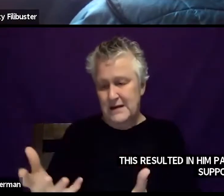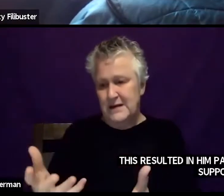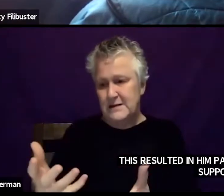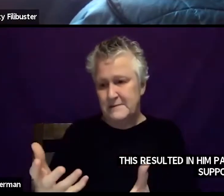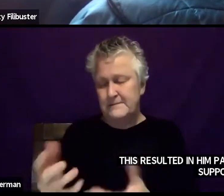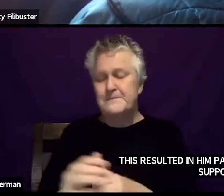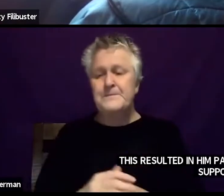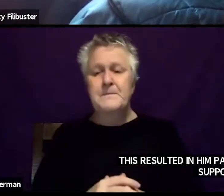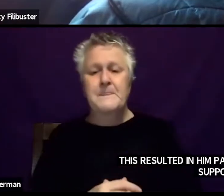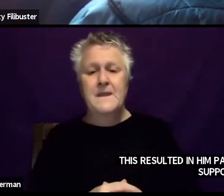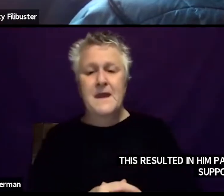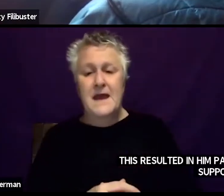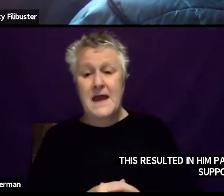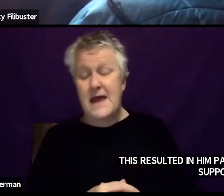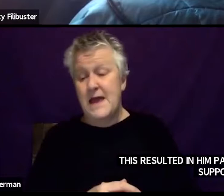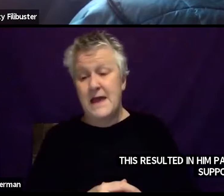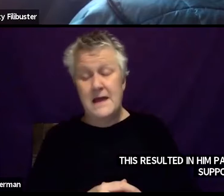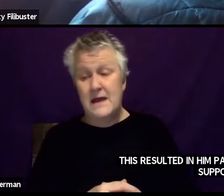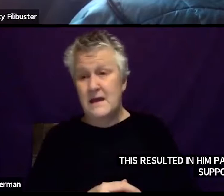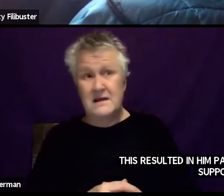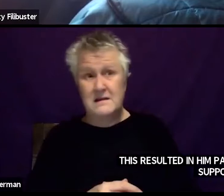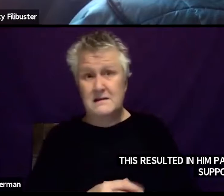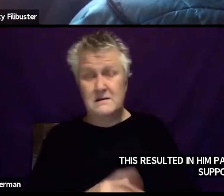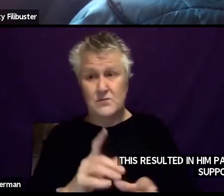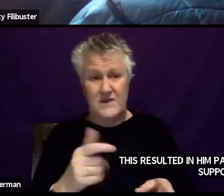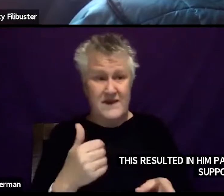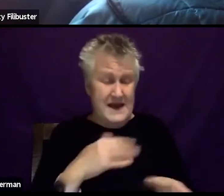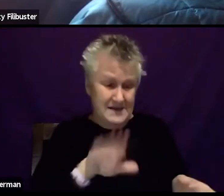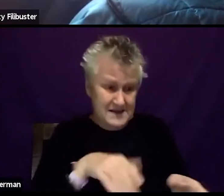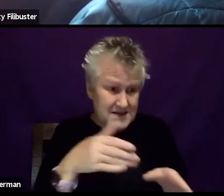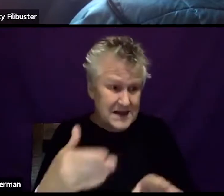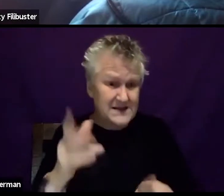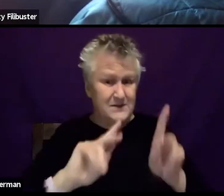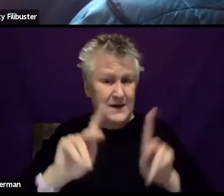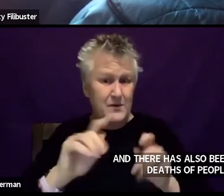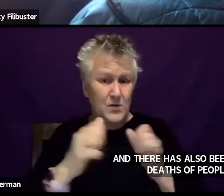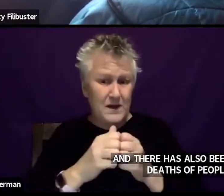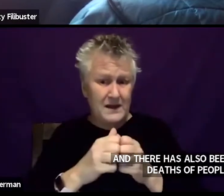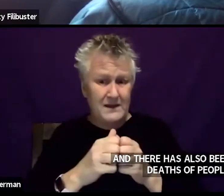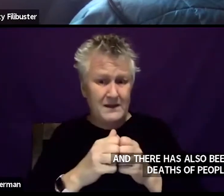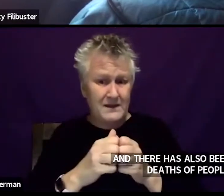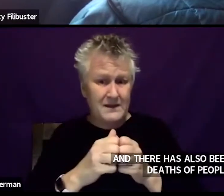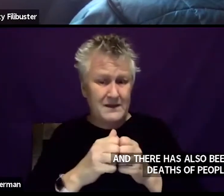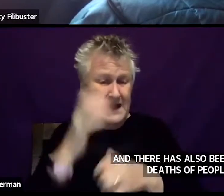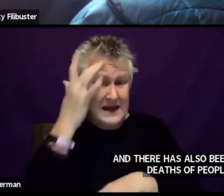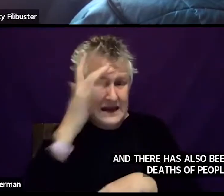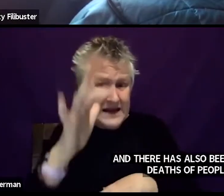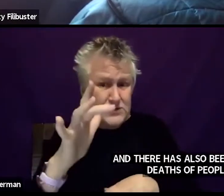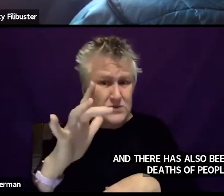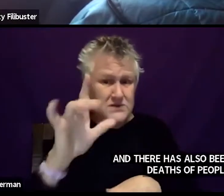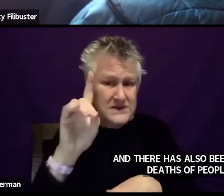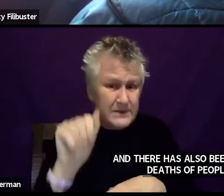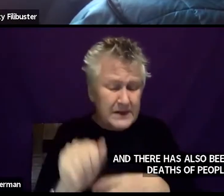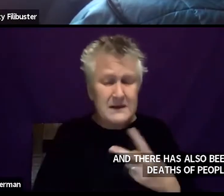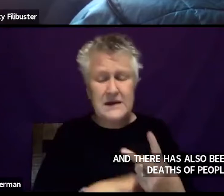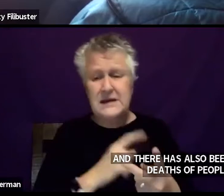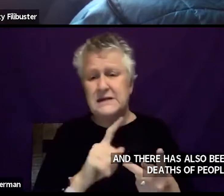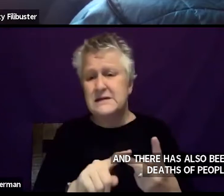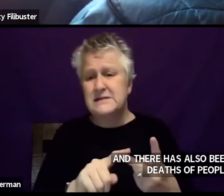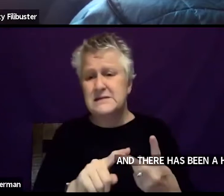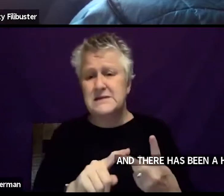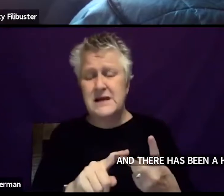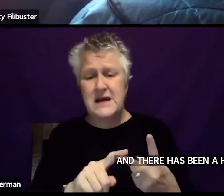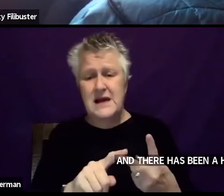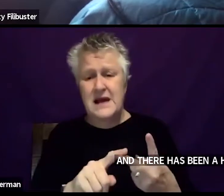of people with intellectual disabilities, and there has been a huge spike in those deaths during the pandemic.